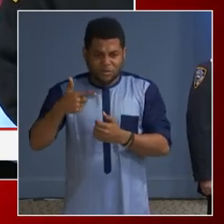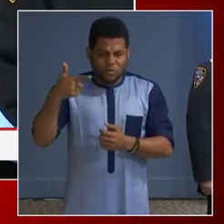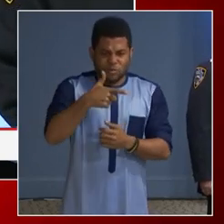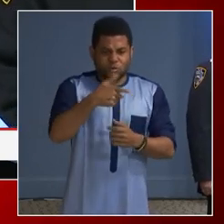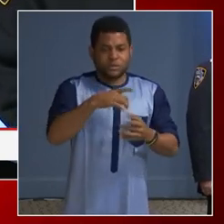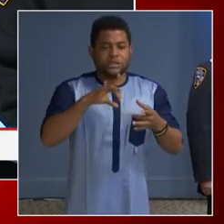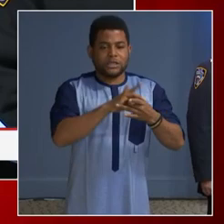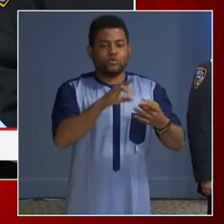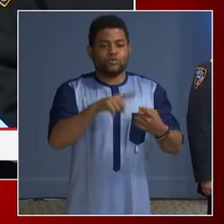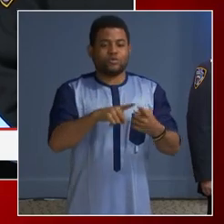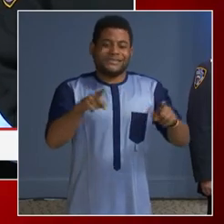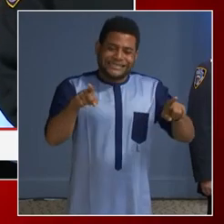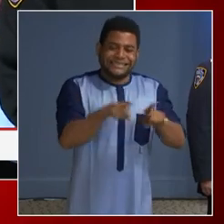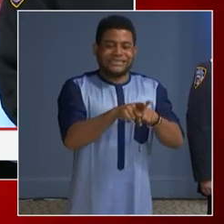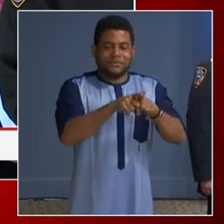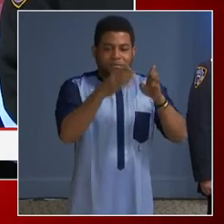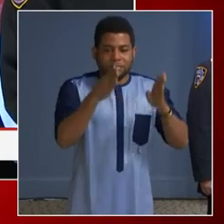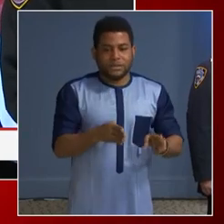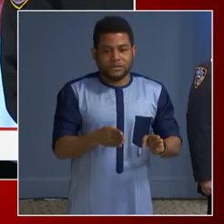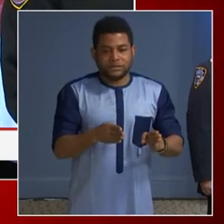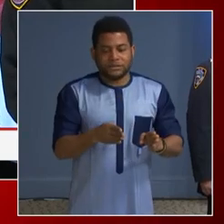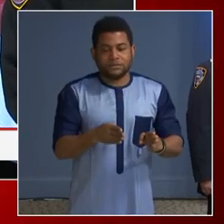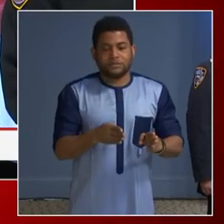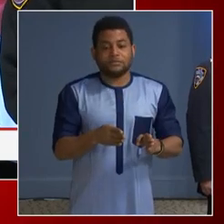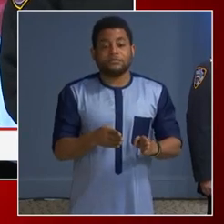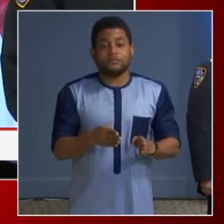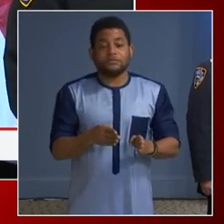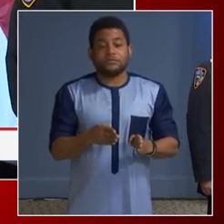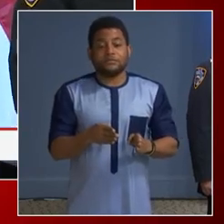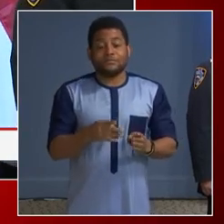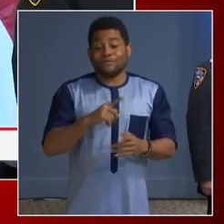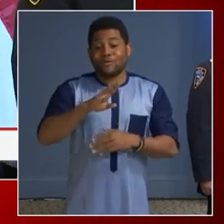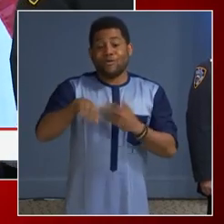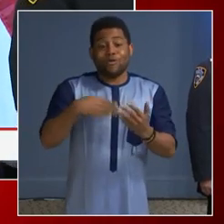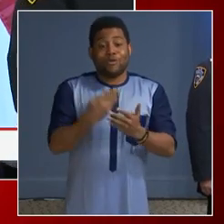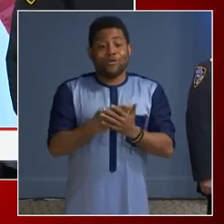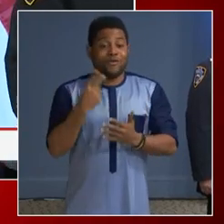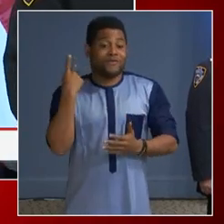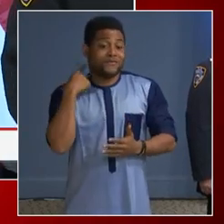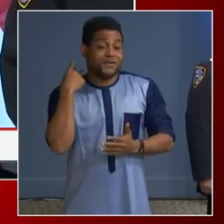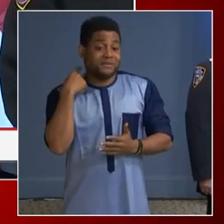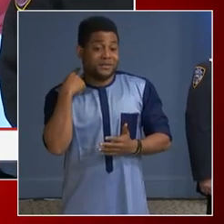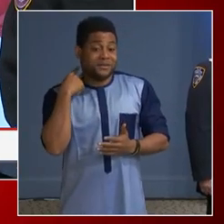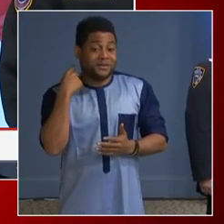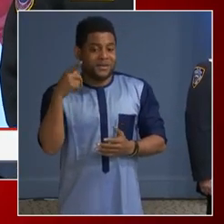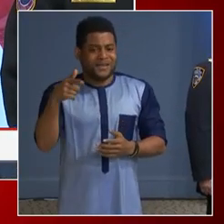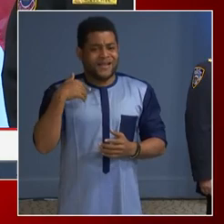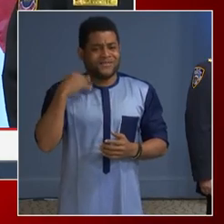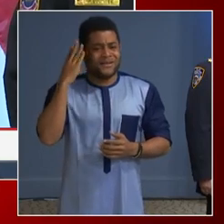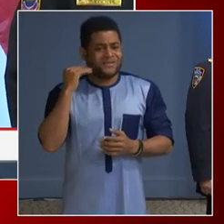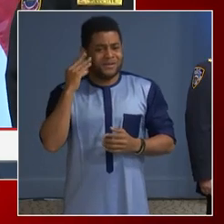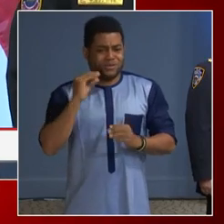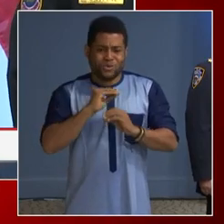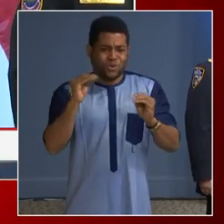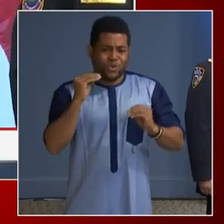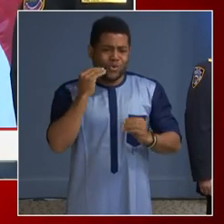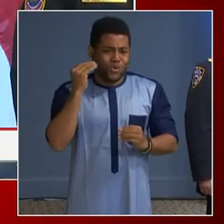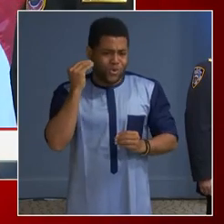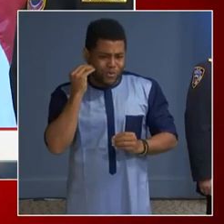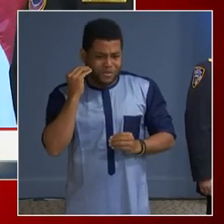suspect. In all cases, the victims were men experiencing homelessness who were sleeping